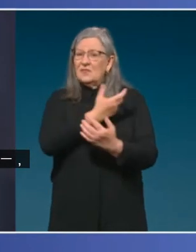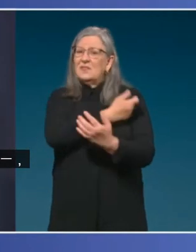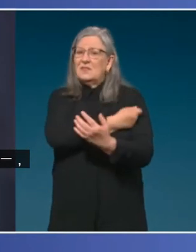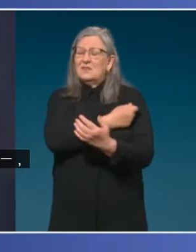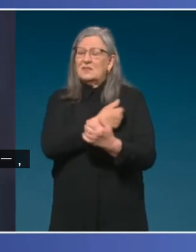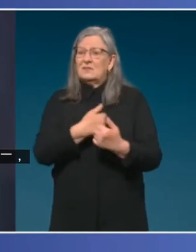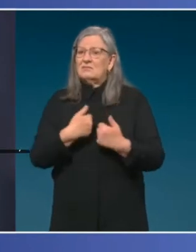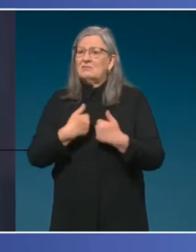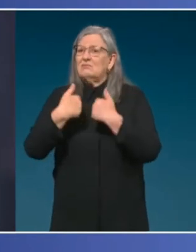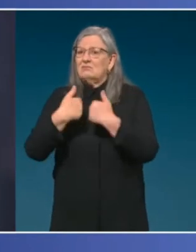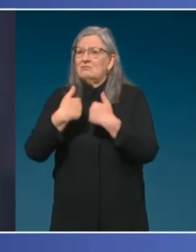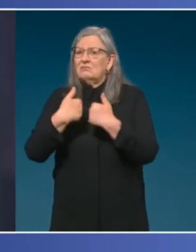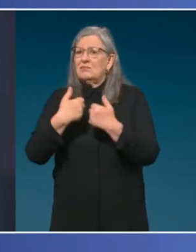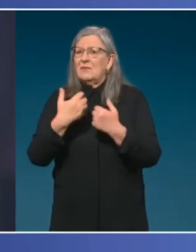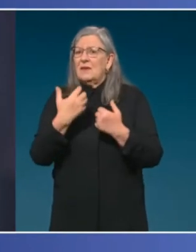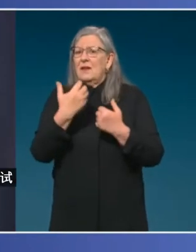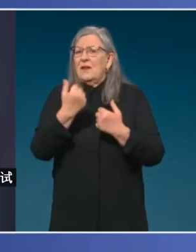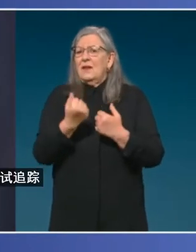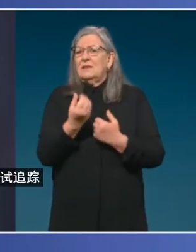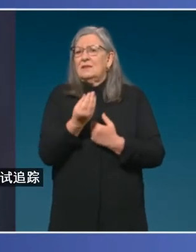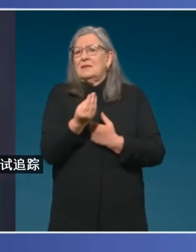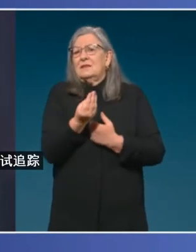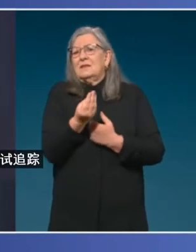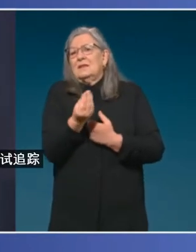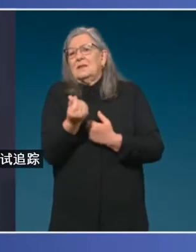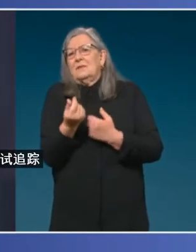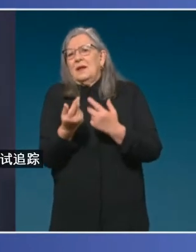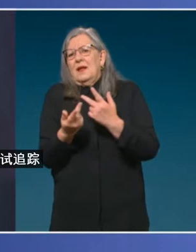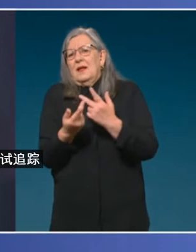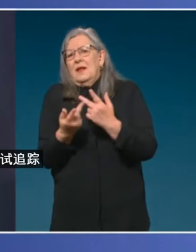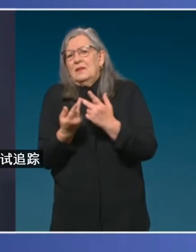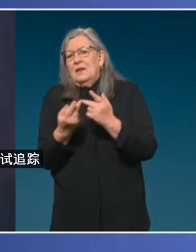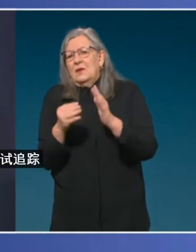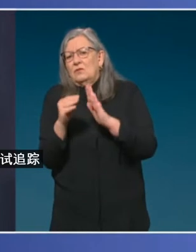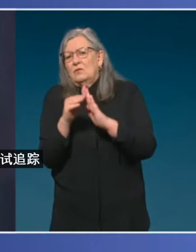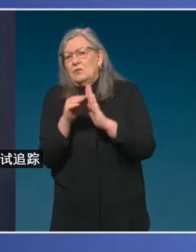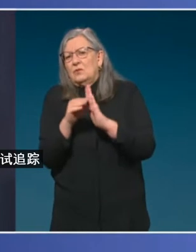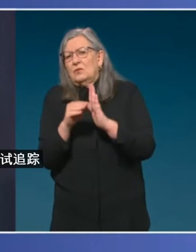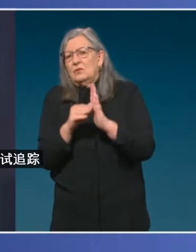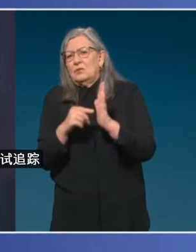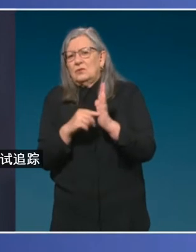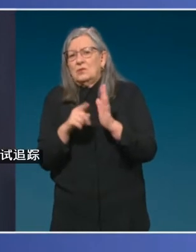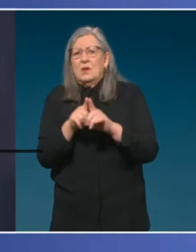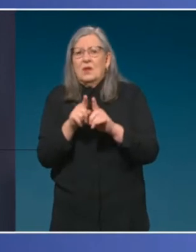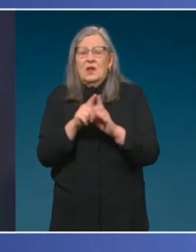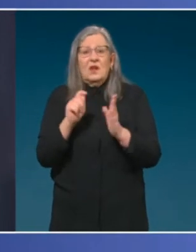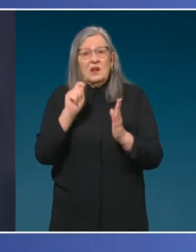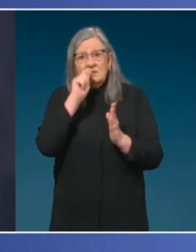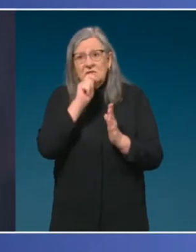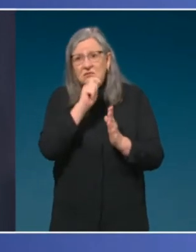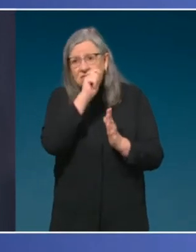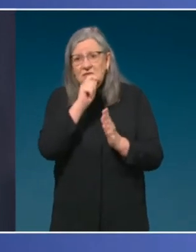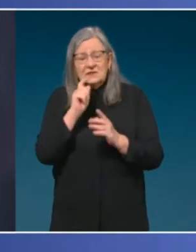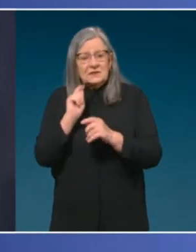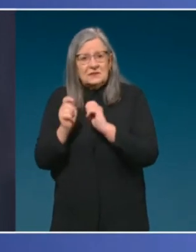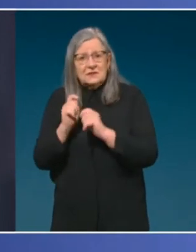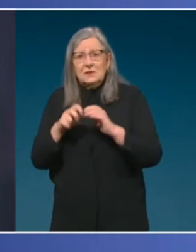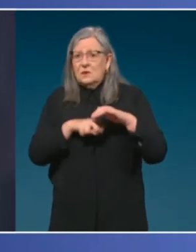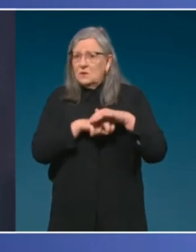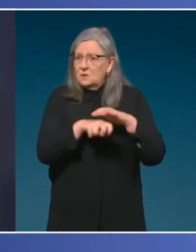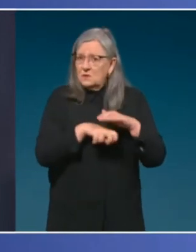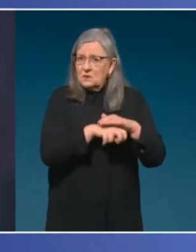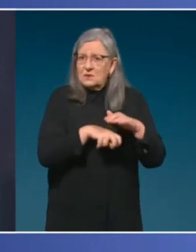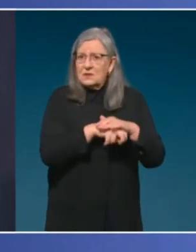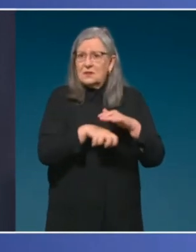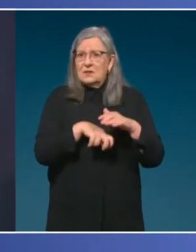those other areas that you've mentioned: test, trace, isolate, and quarantine, which we have very much increased and